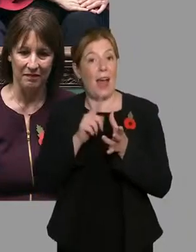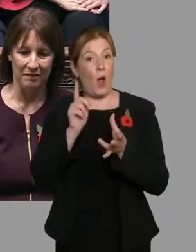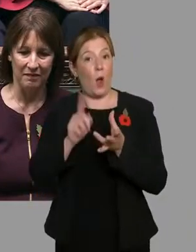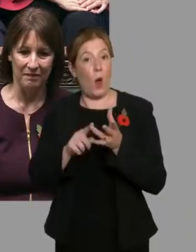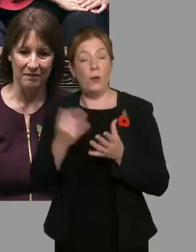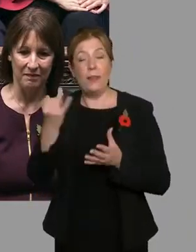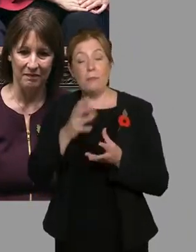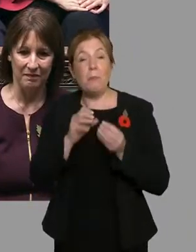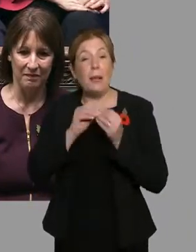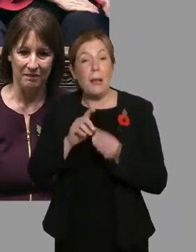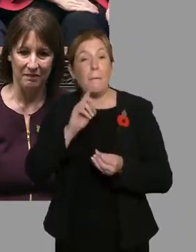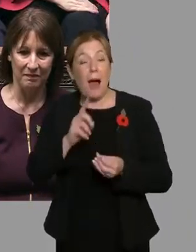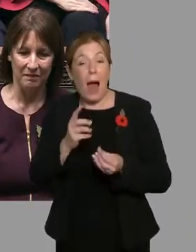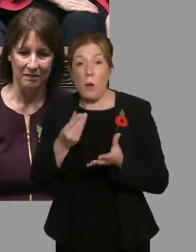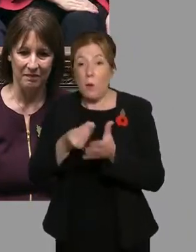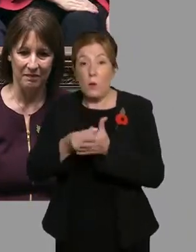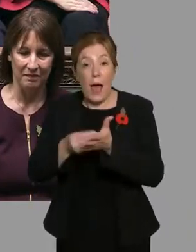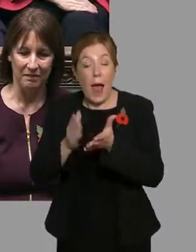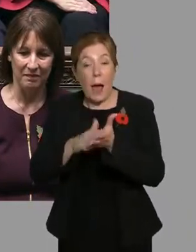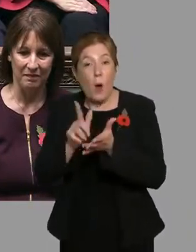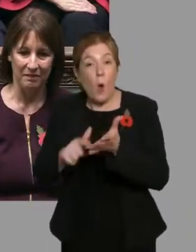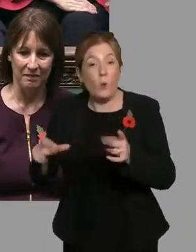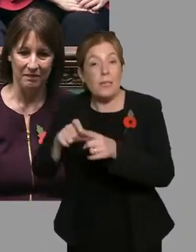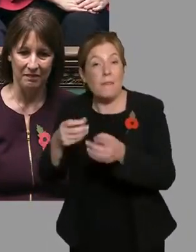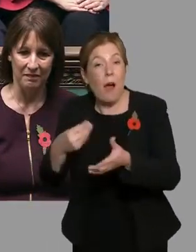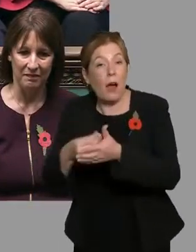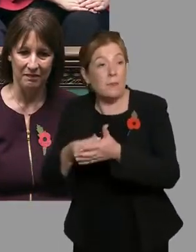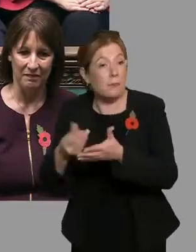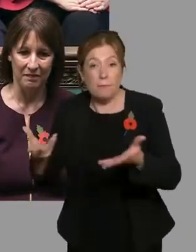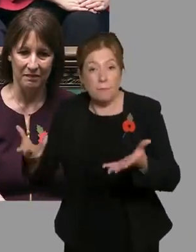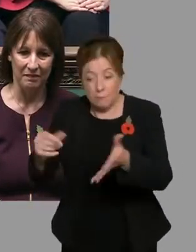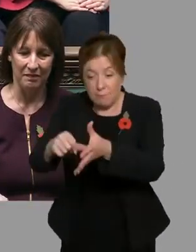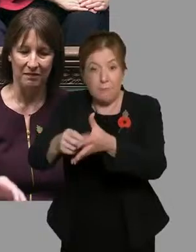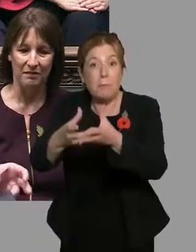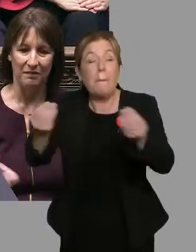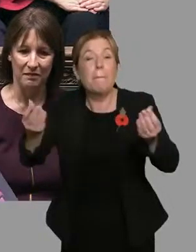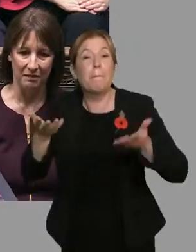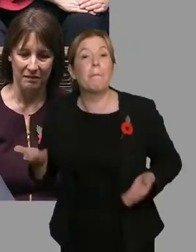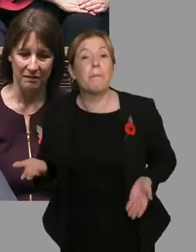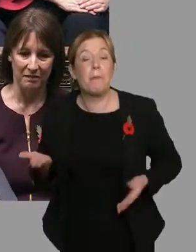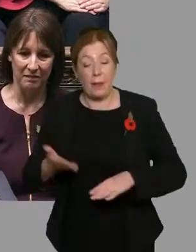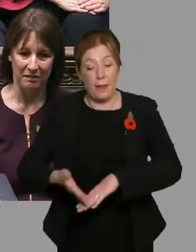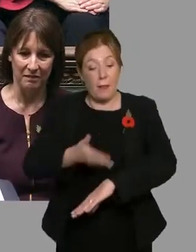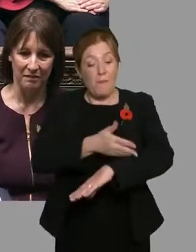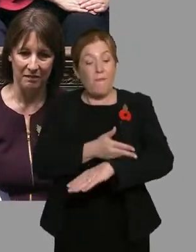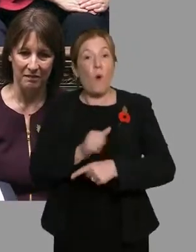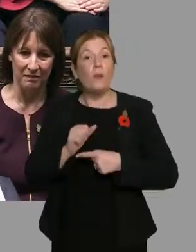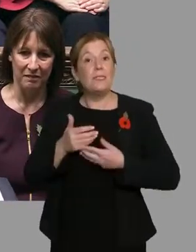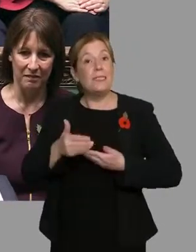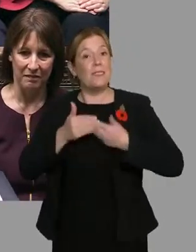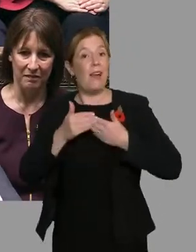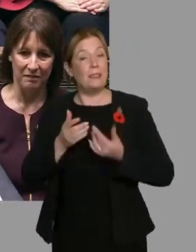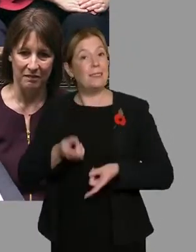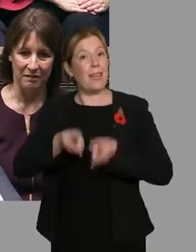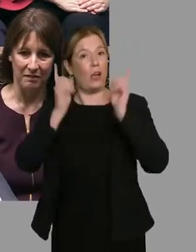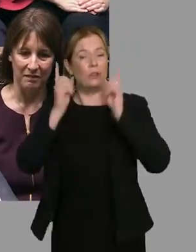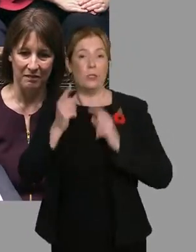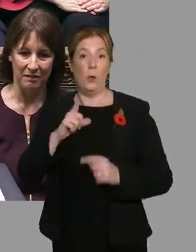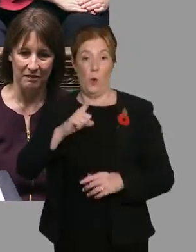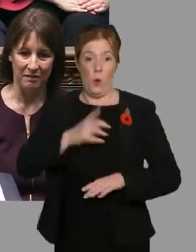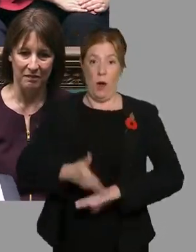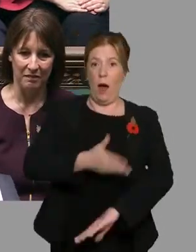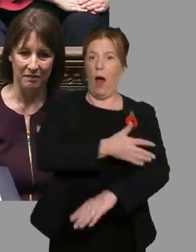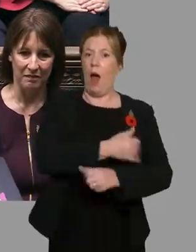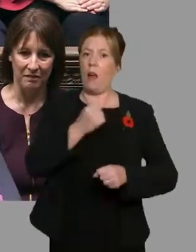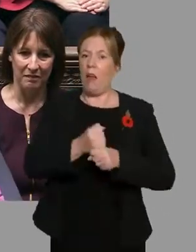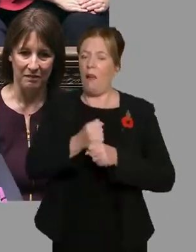finances. The former Defence Secretary said the previous government hollowed out the armed forces, and the plan they put forward at the election